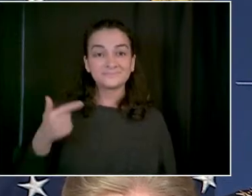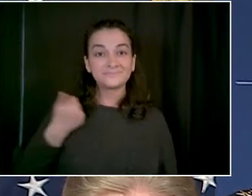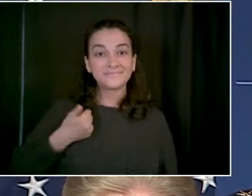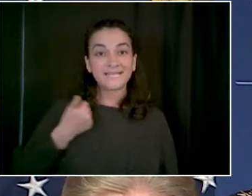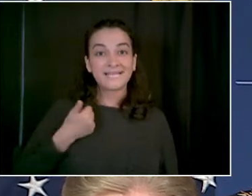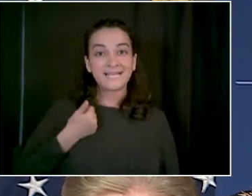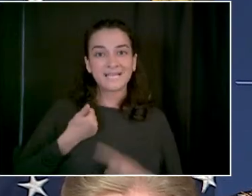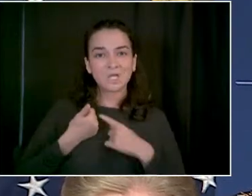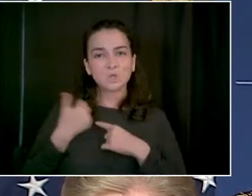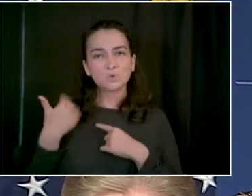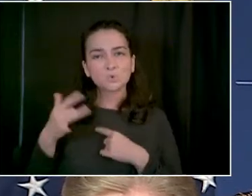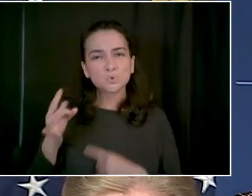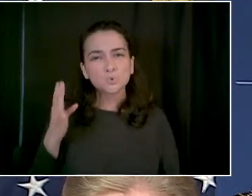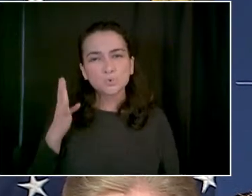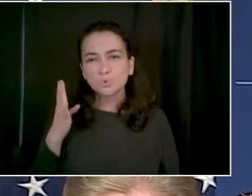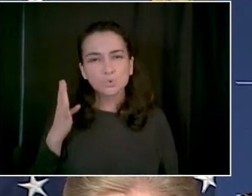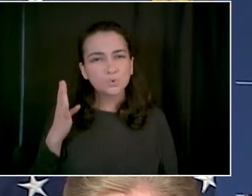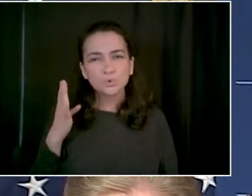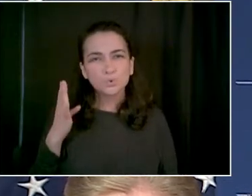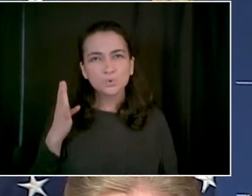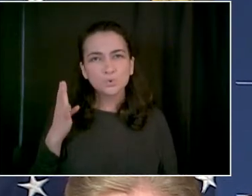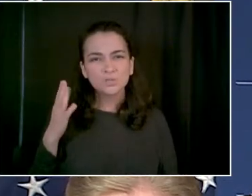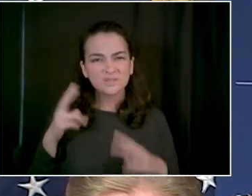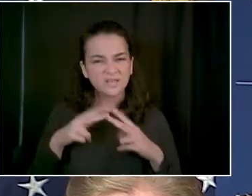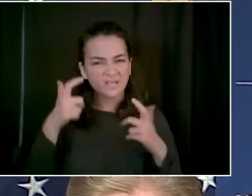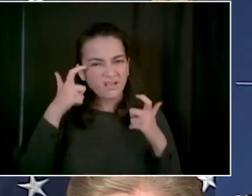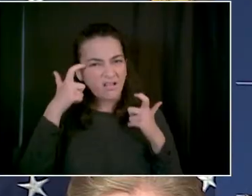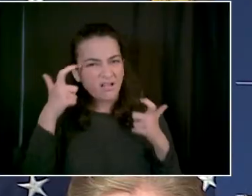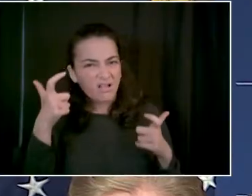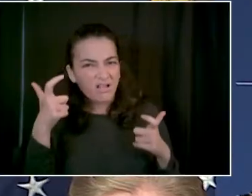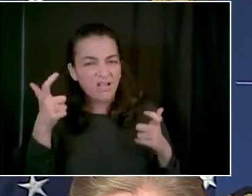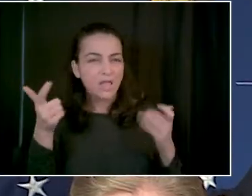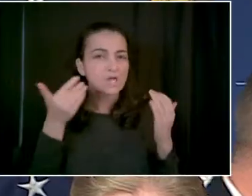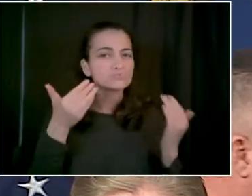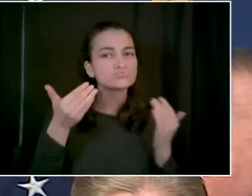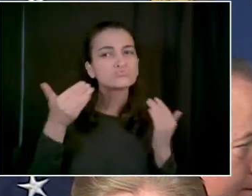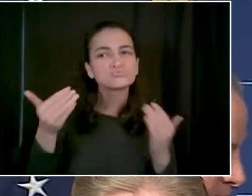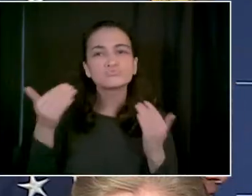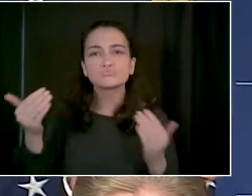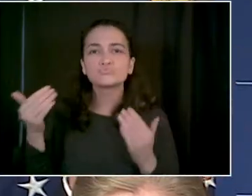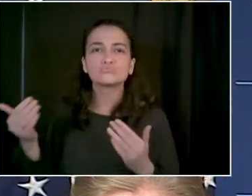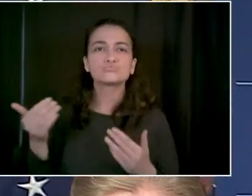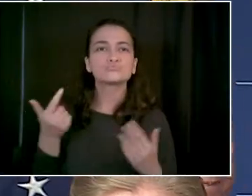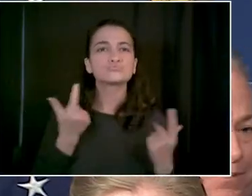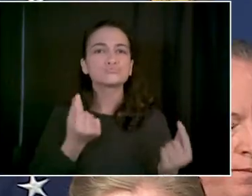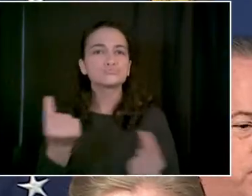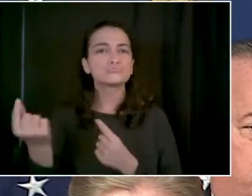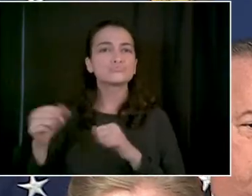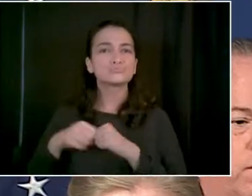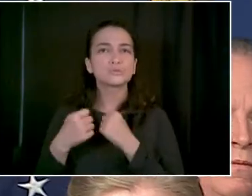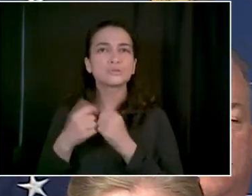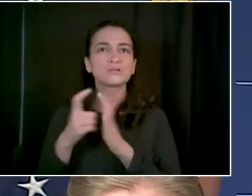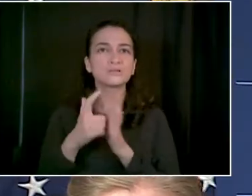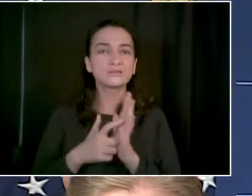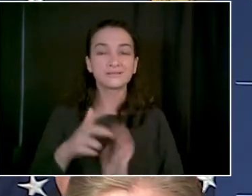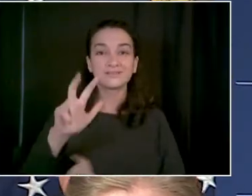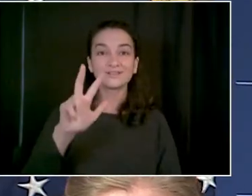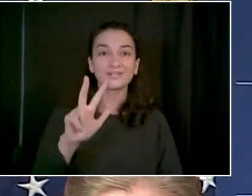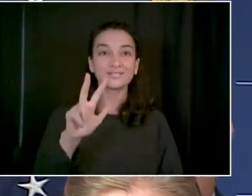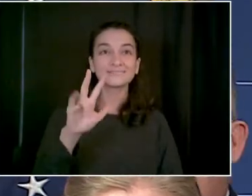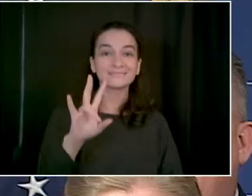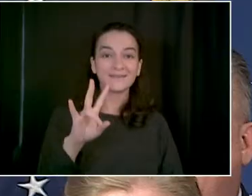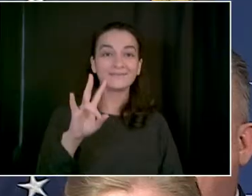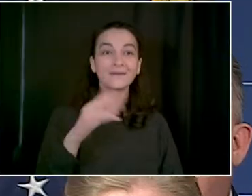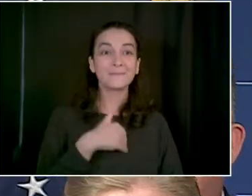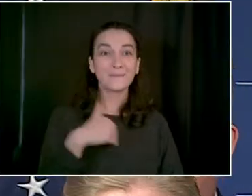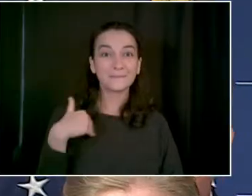now, 37 total identified members between Los Diablos and who they've been arrested with, who are really a farm team of Tren